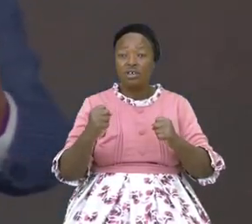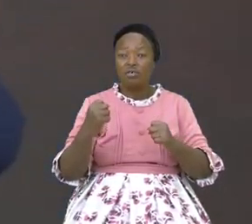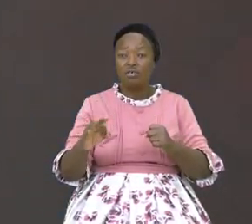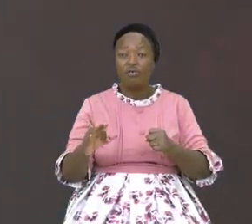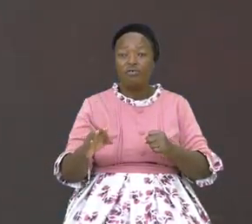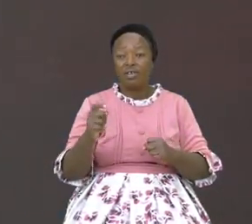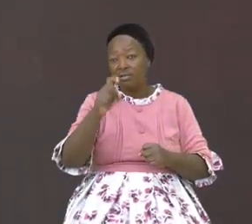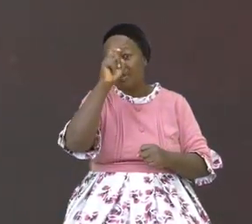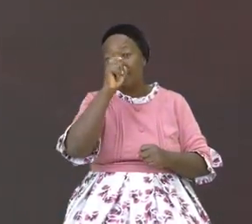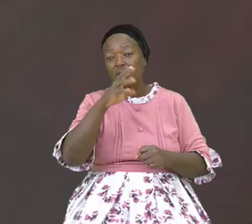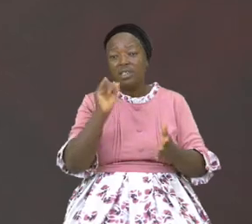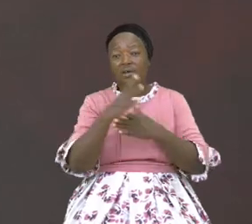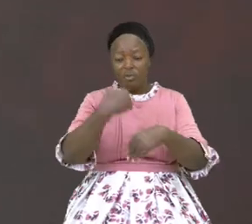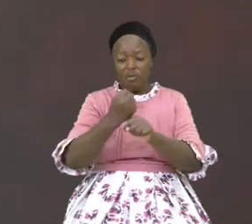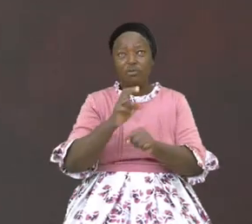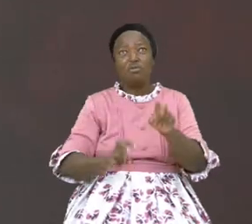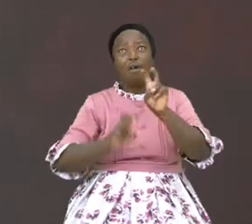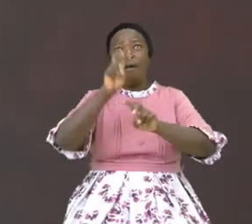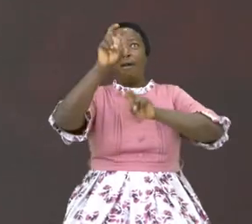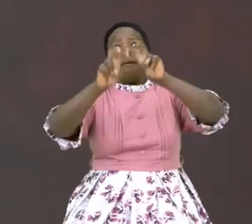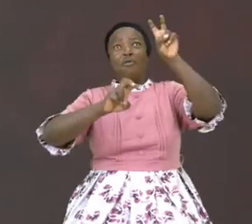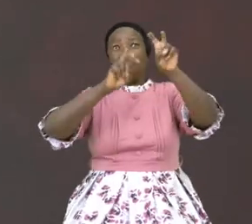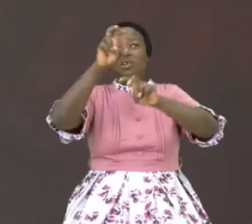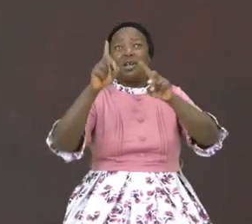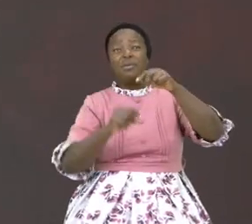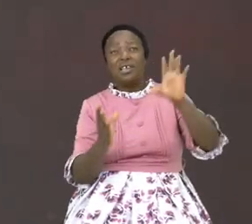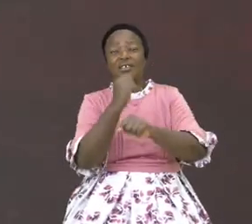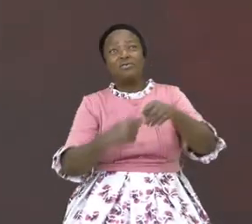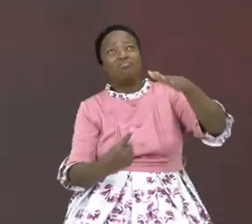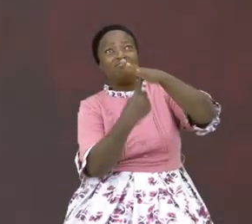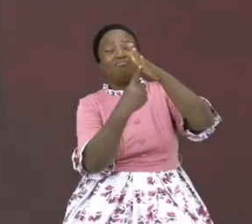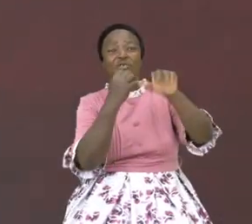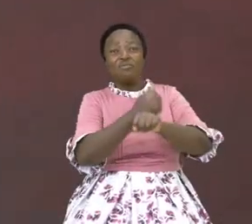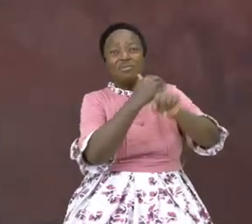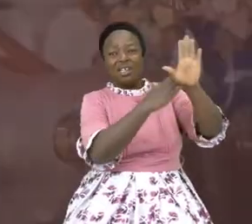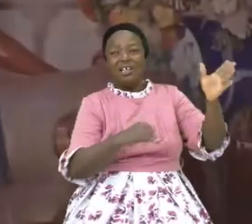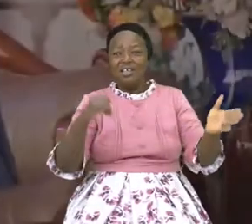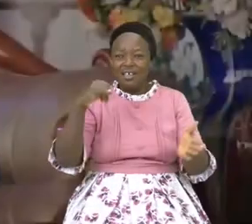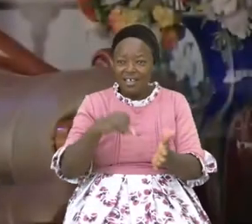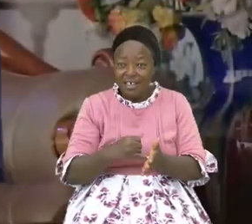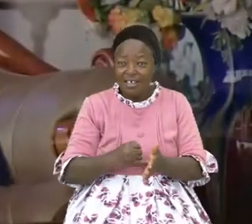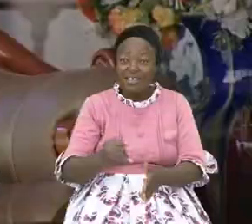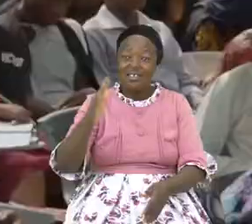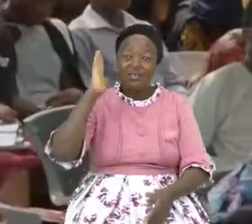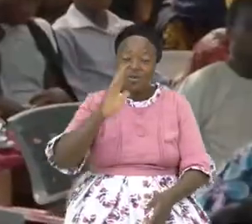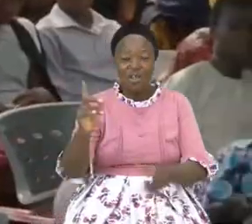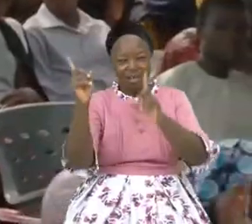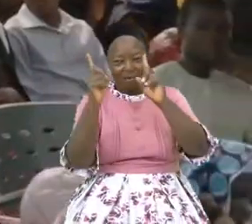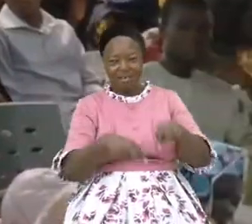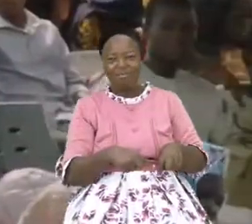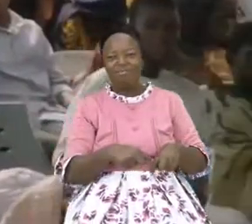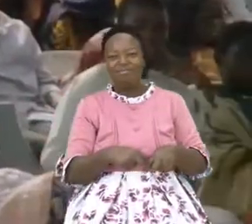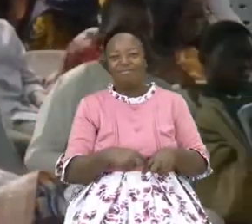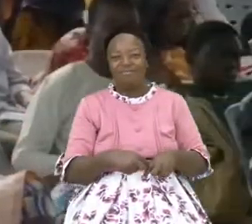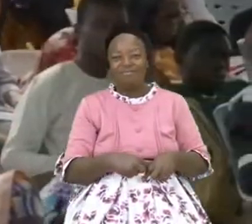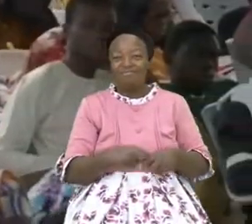eagle that will make you climb and get to the mountaintop, it will come.